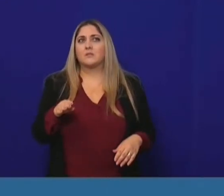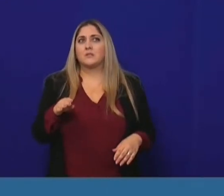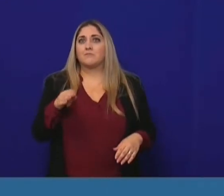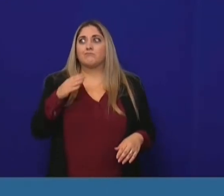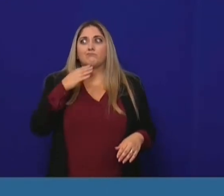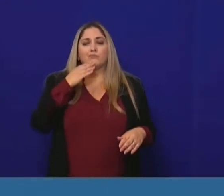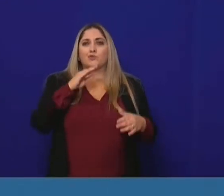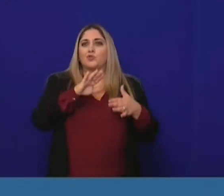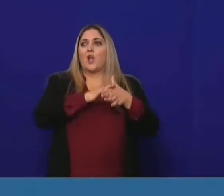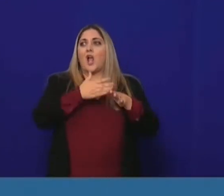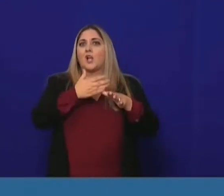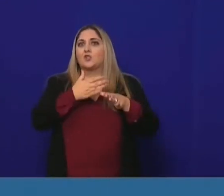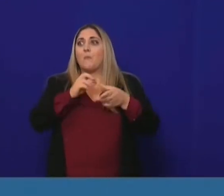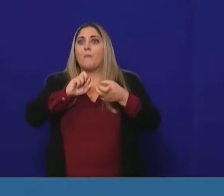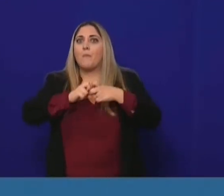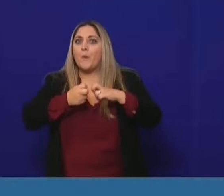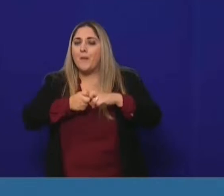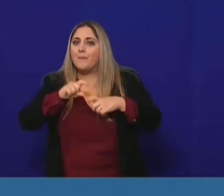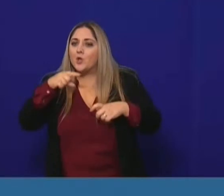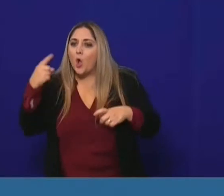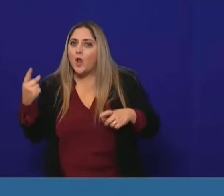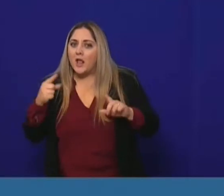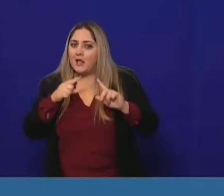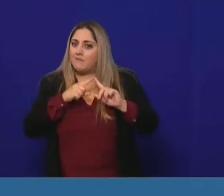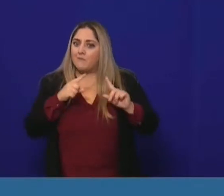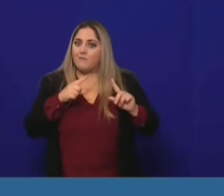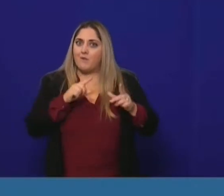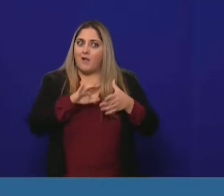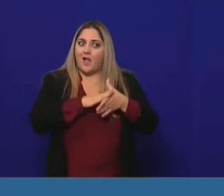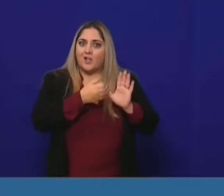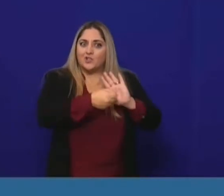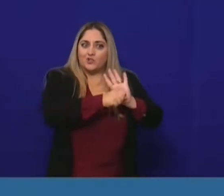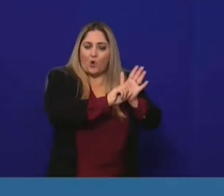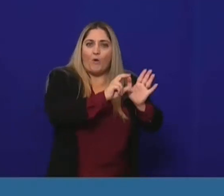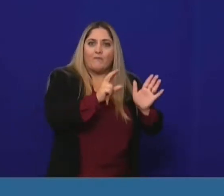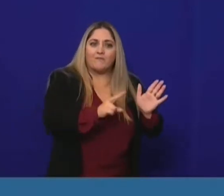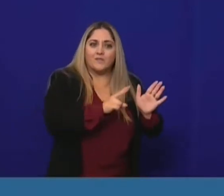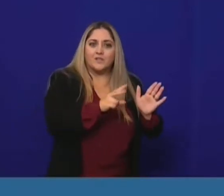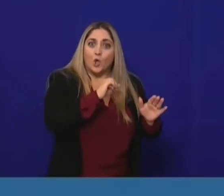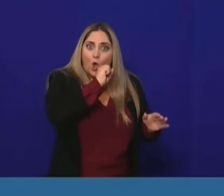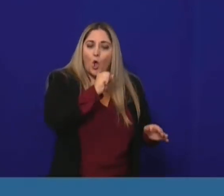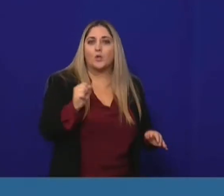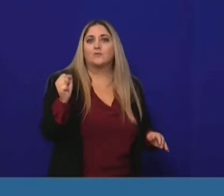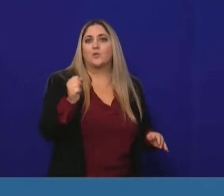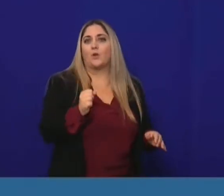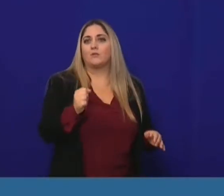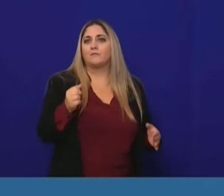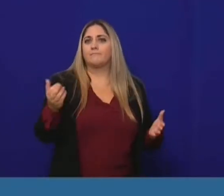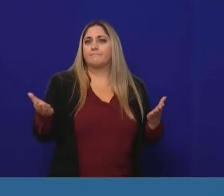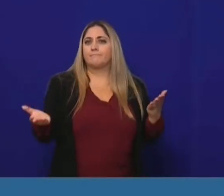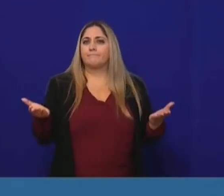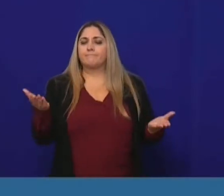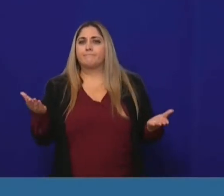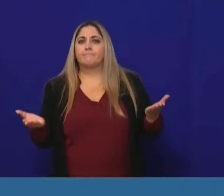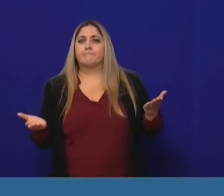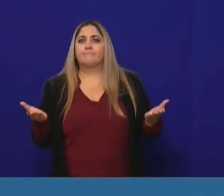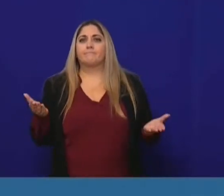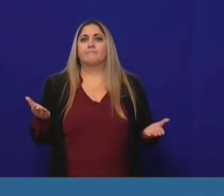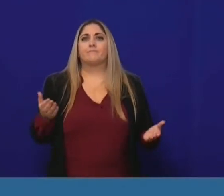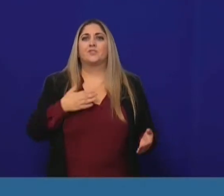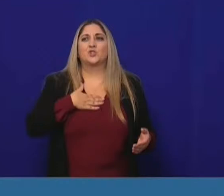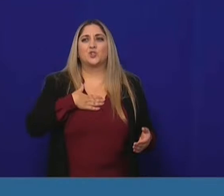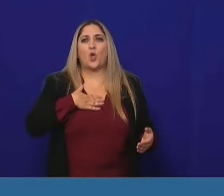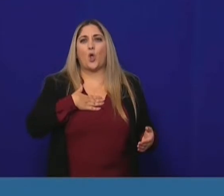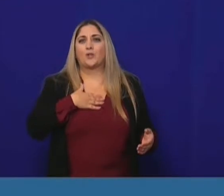you've retracted it because people have criticized that it is insensitive, or is this because victims do not